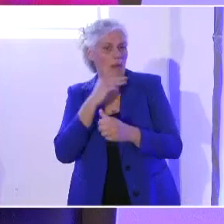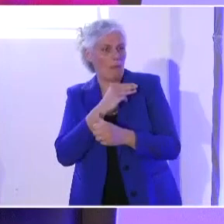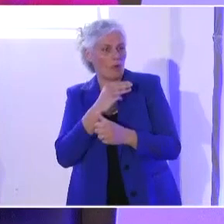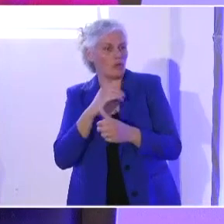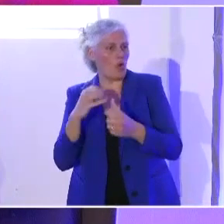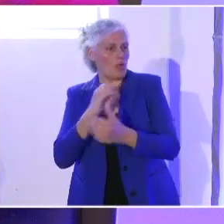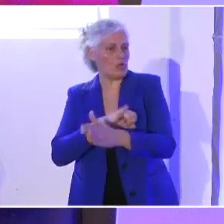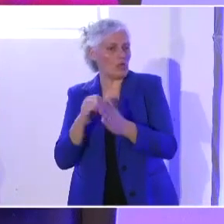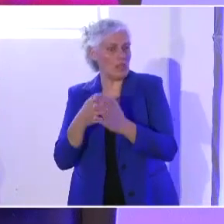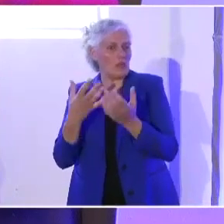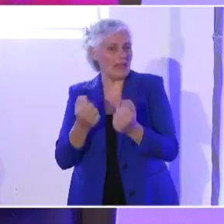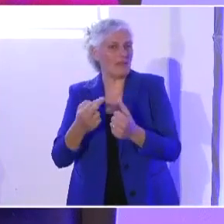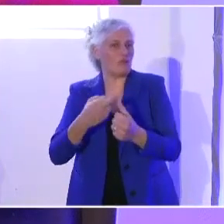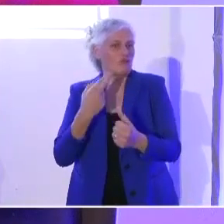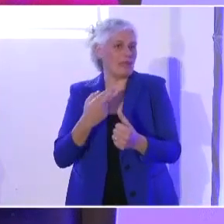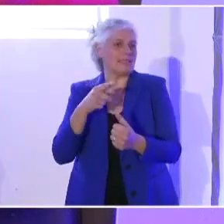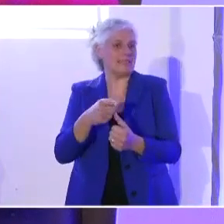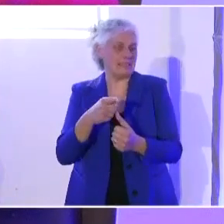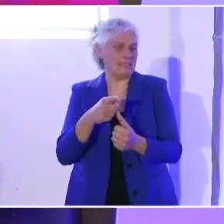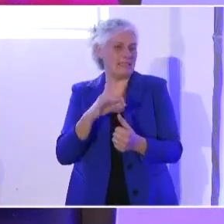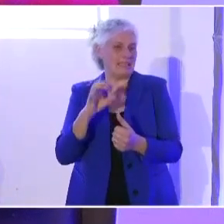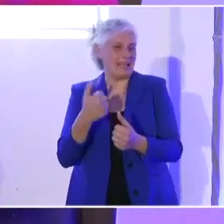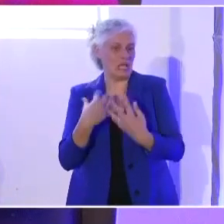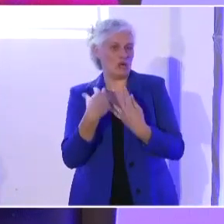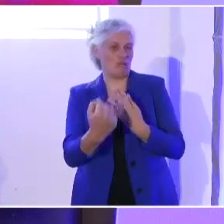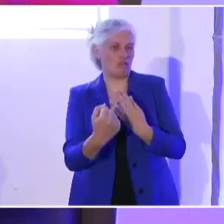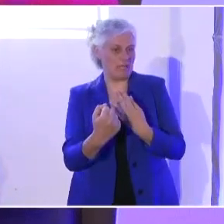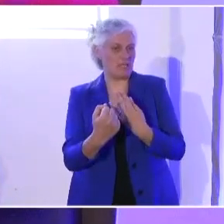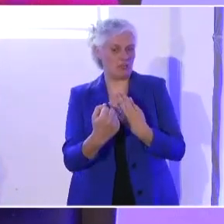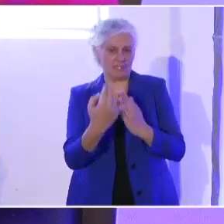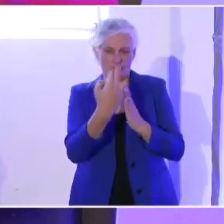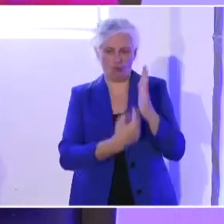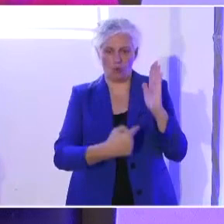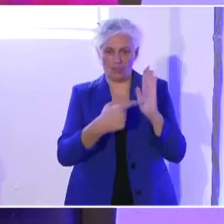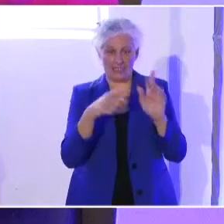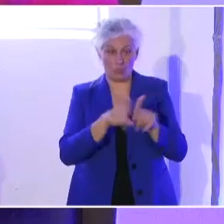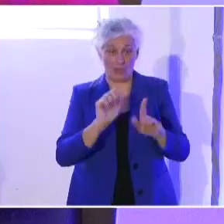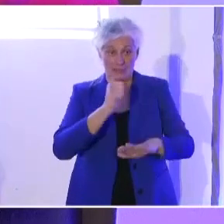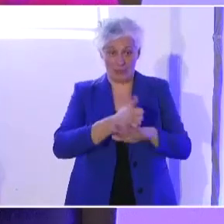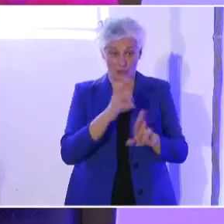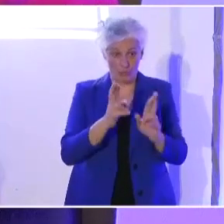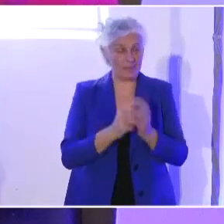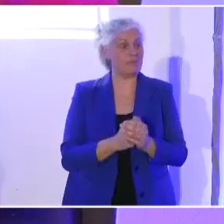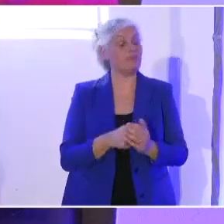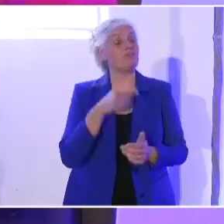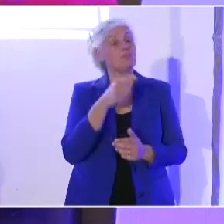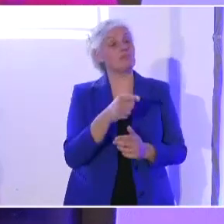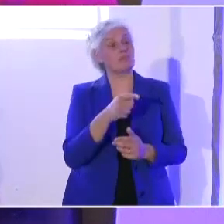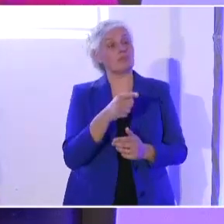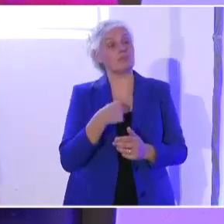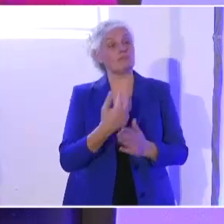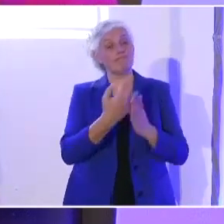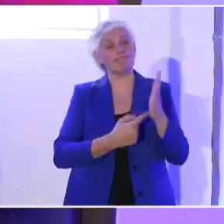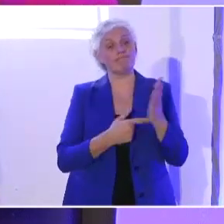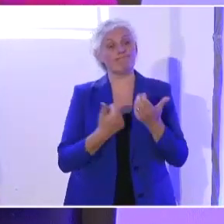that we have the impending data breach fining guidelines coming. Yeah, that's right. So the EDPB fining guidelines have now